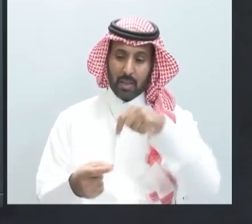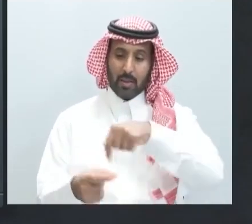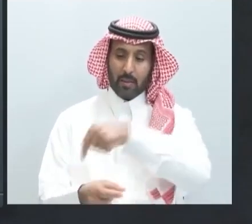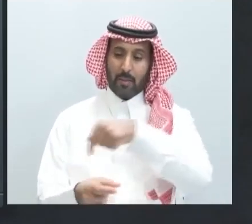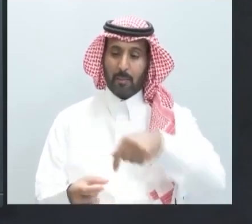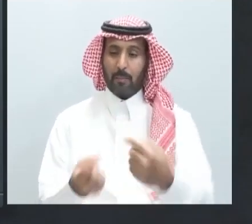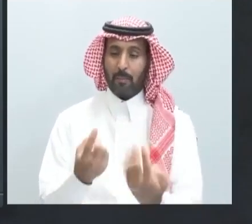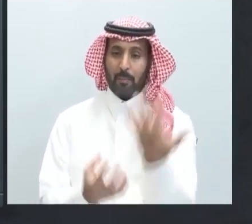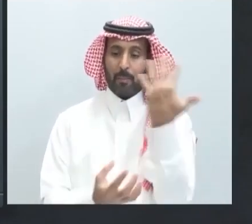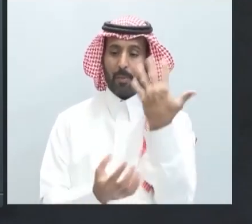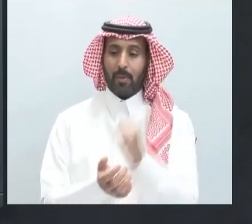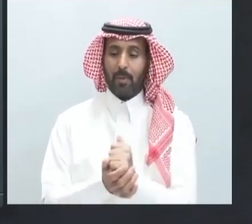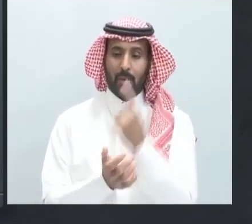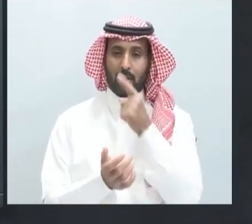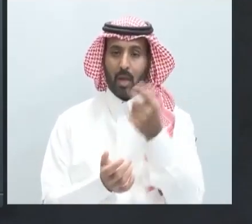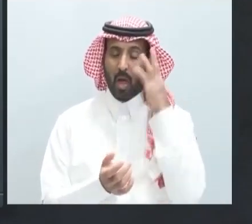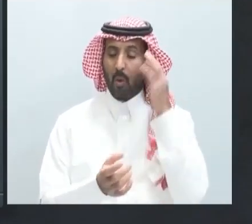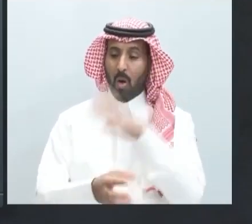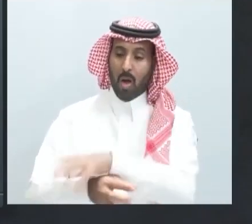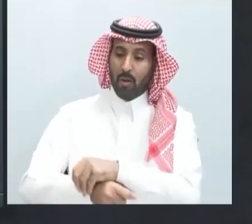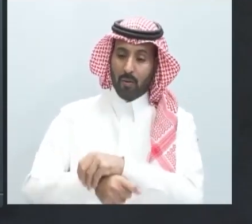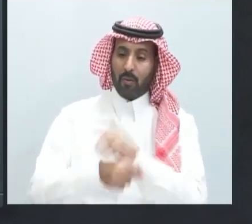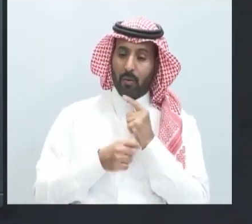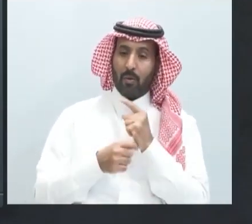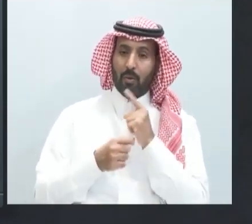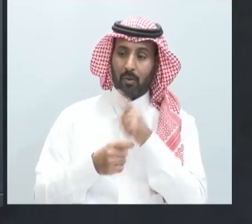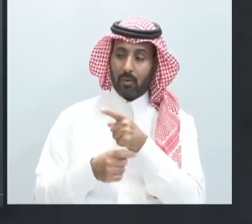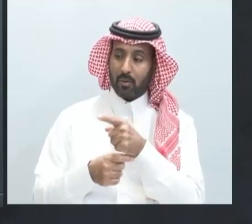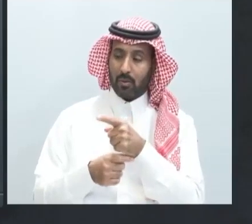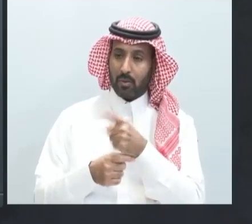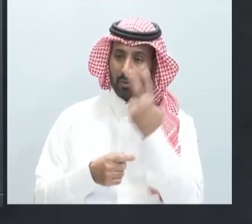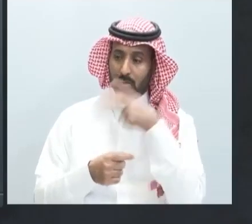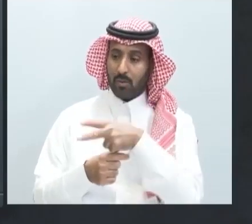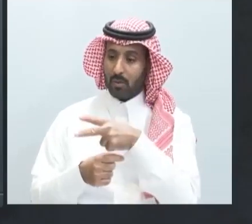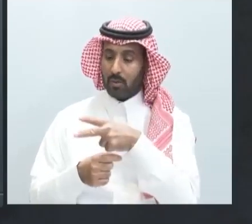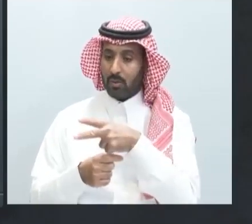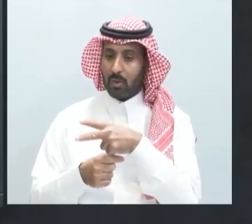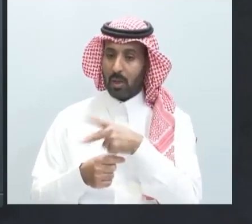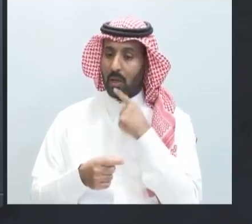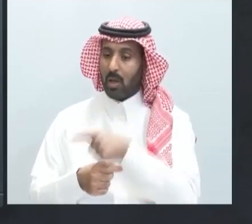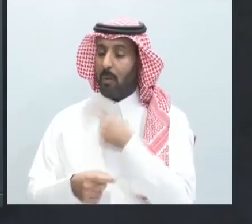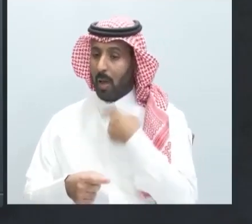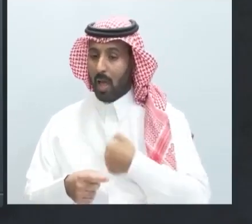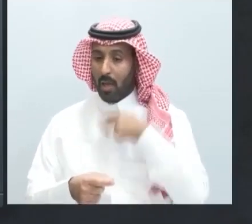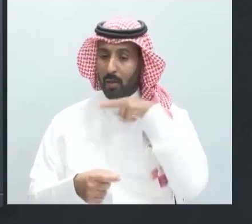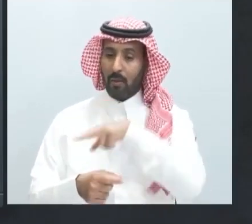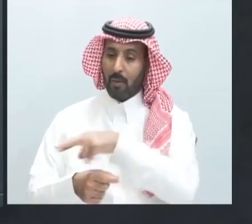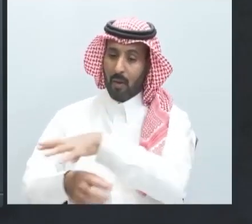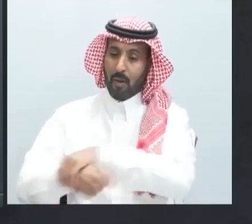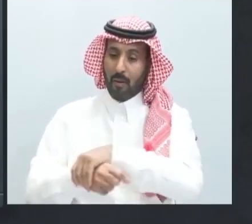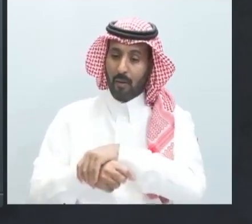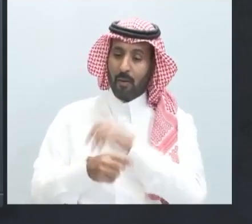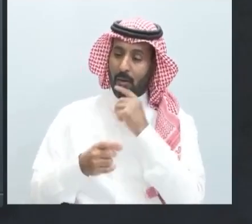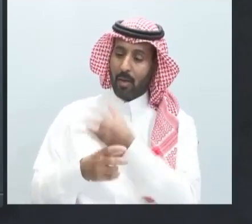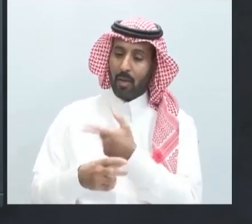plants for example have you ever caught someone red-handed at something maybe you say I caught my brother red-handed he's